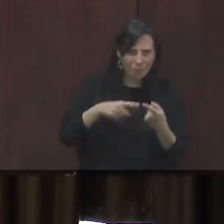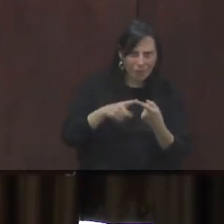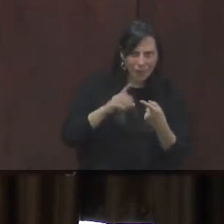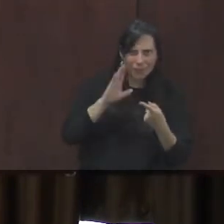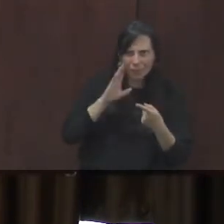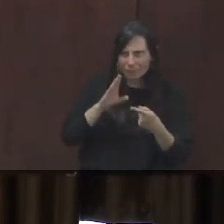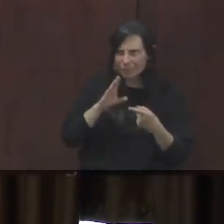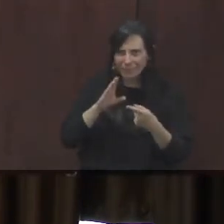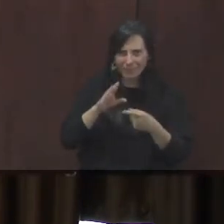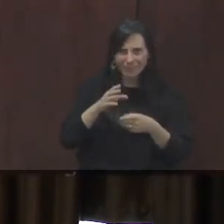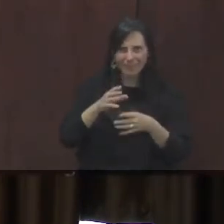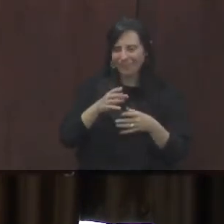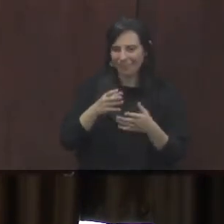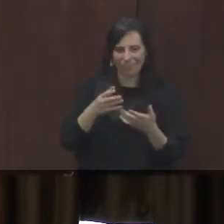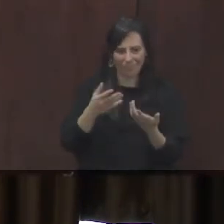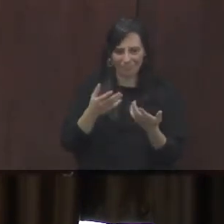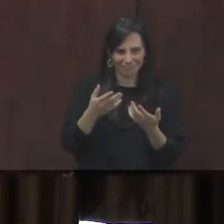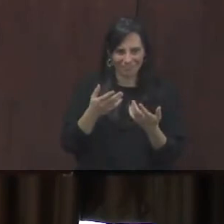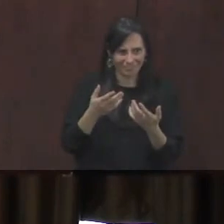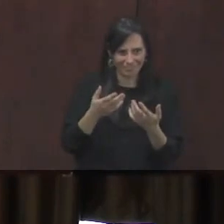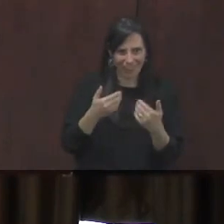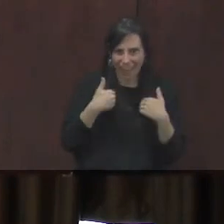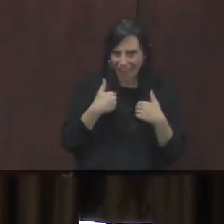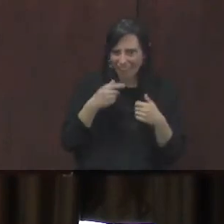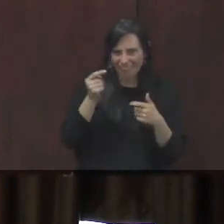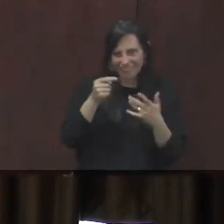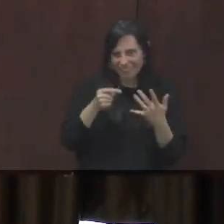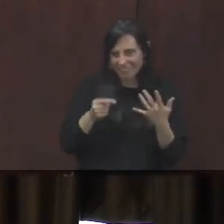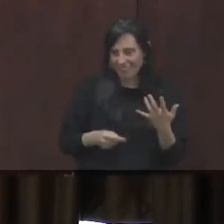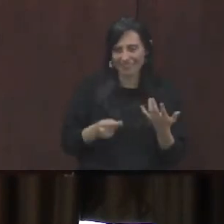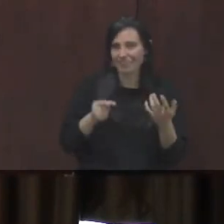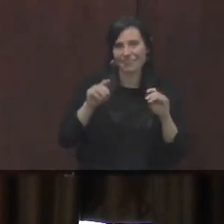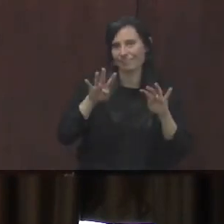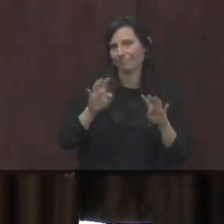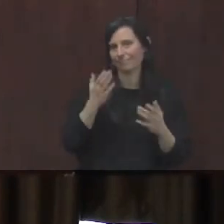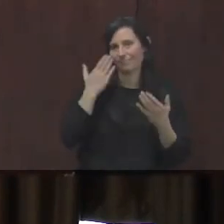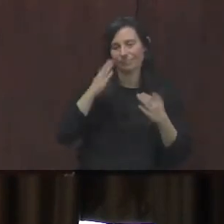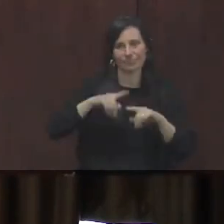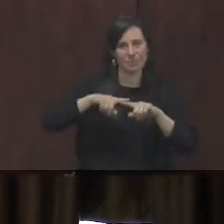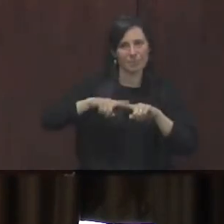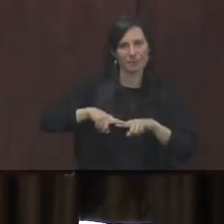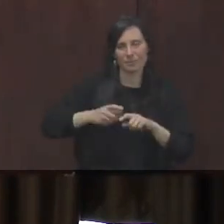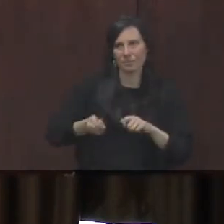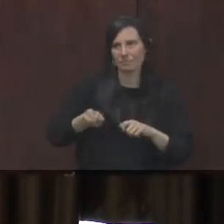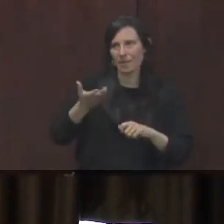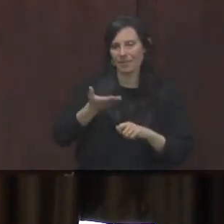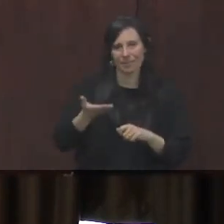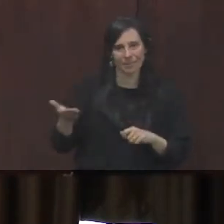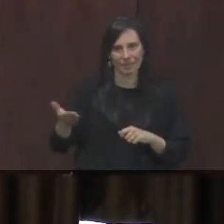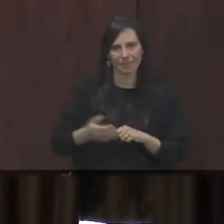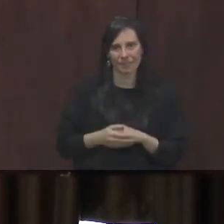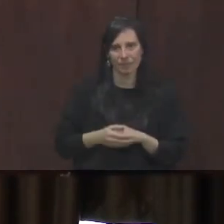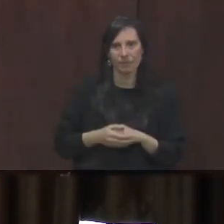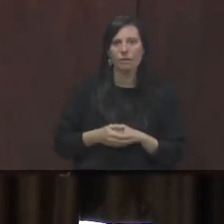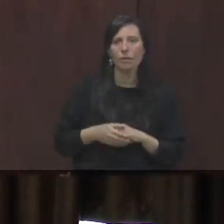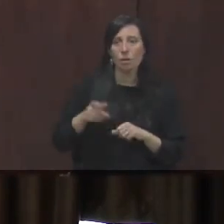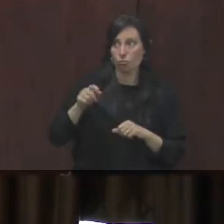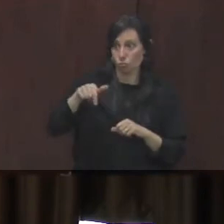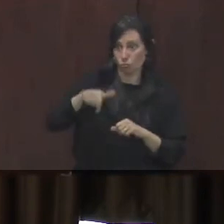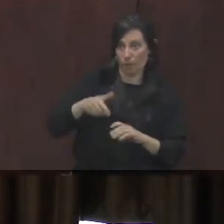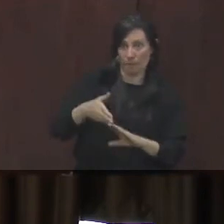we're going to hit these certain landmarks. It's critically dependent on lots of other issues. And I think you heard just before this meeting that the